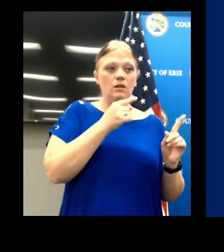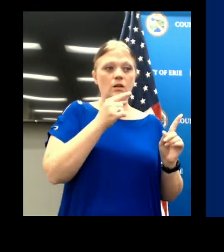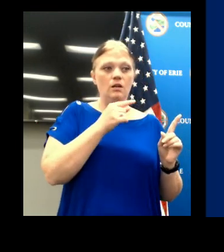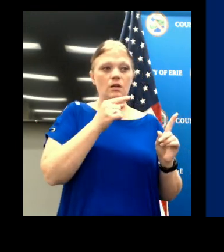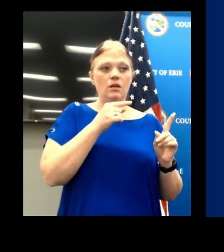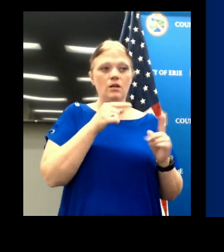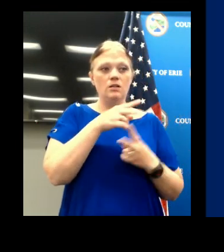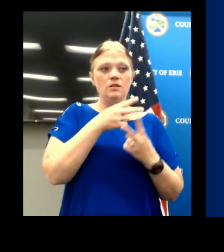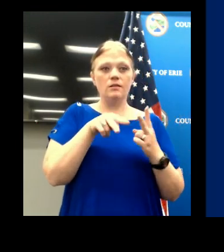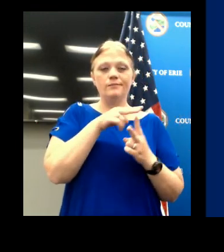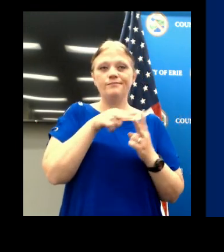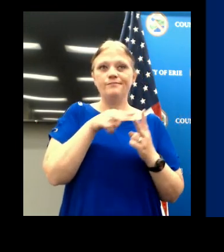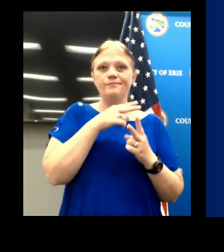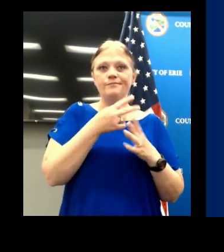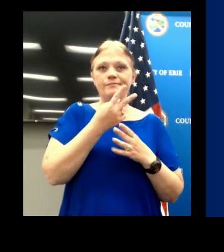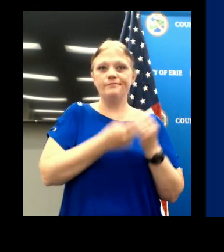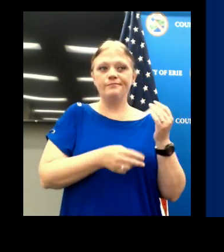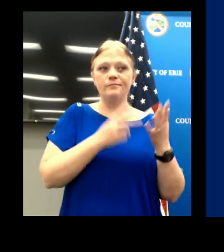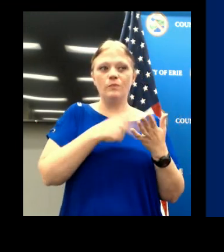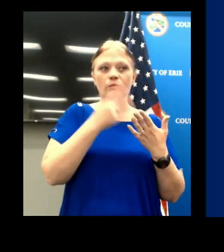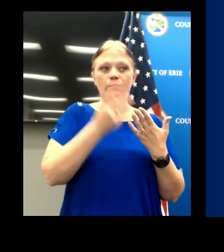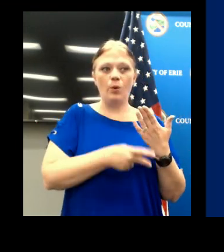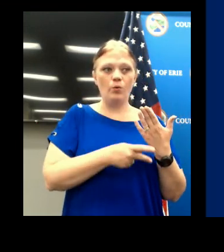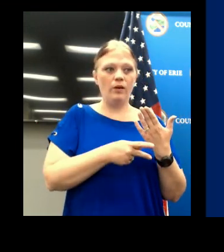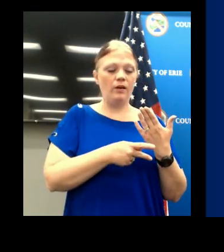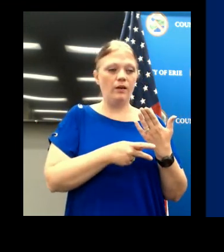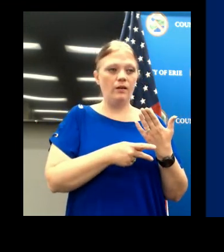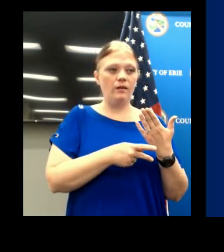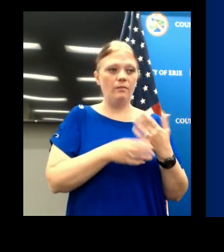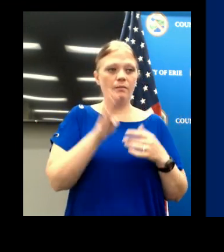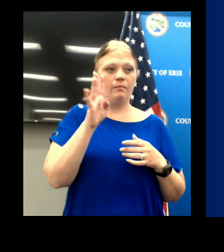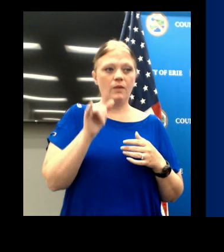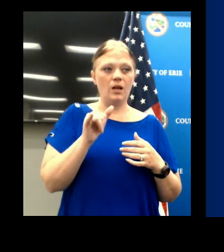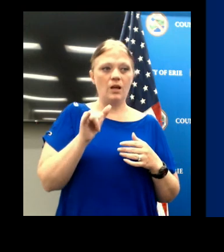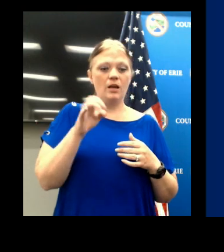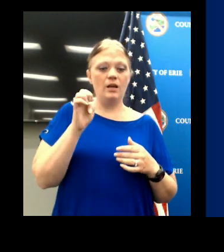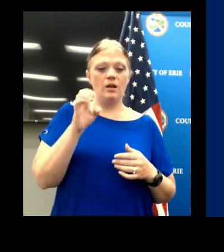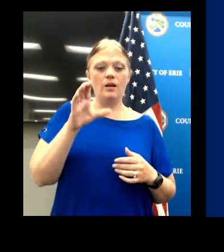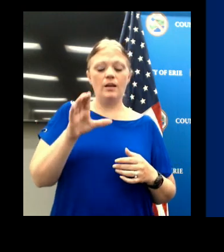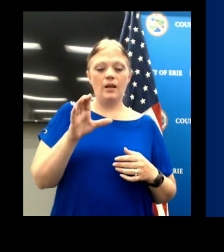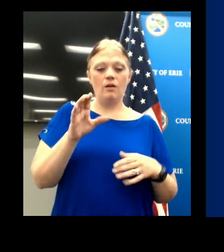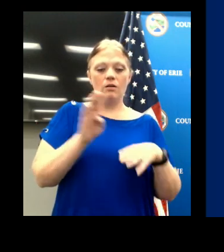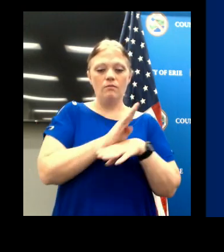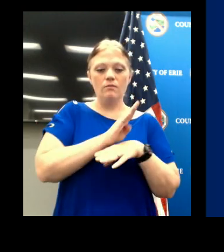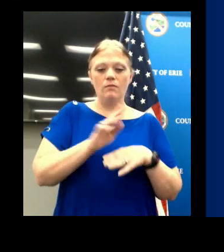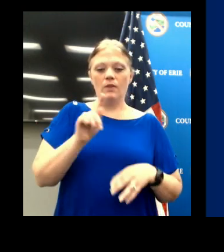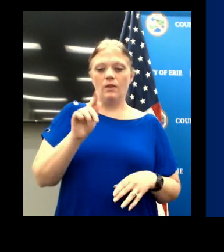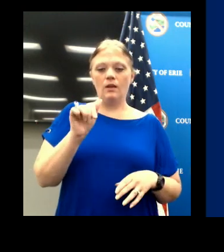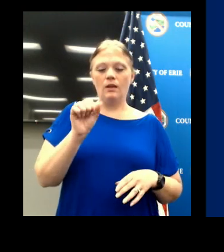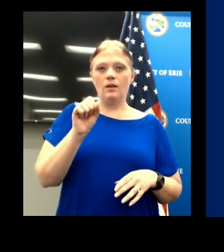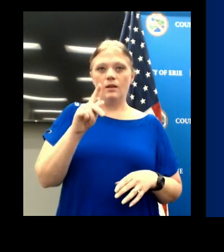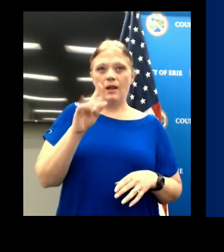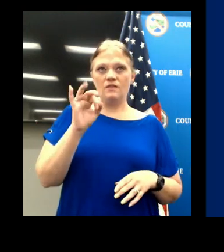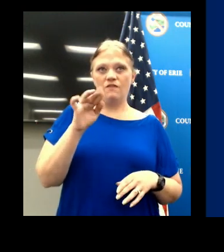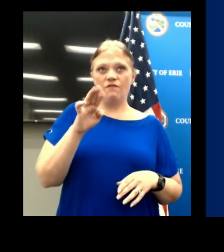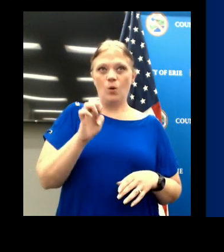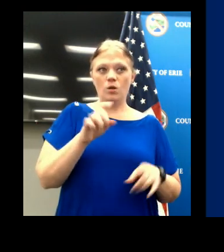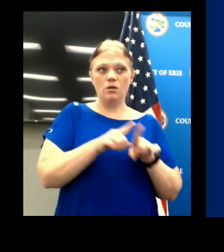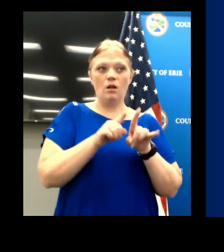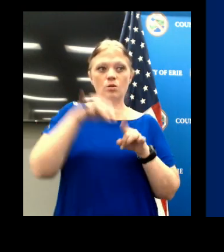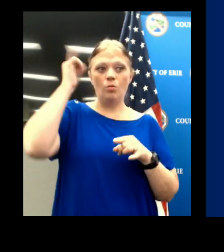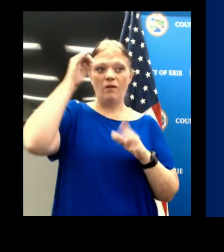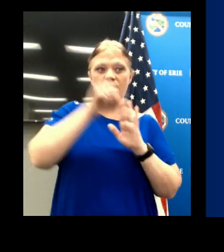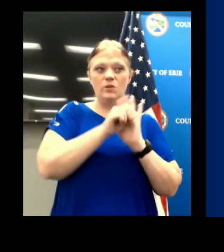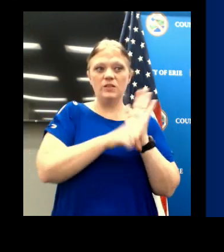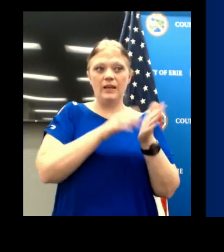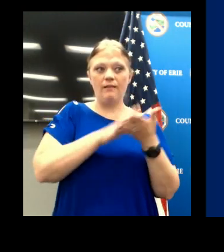combination. It's a program that's being put on by the Erie County Business task force as well as Buffalo State